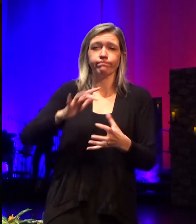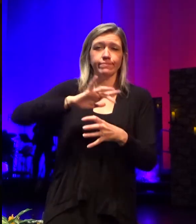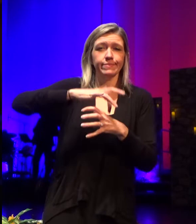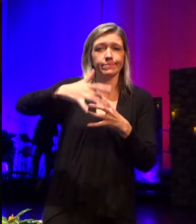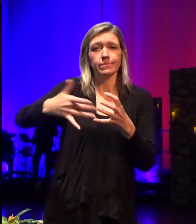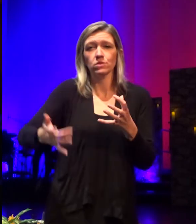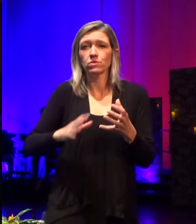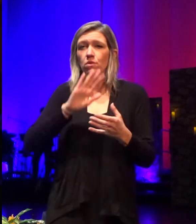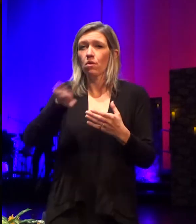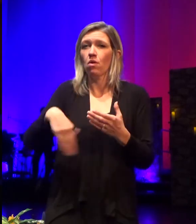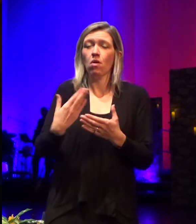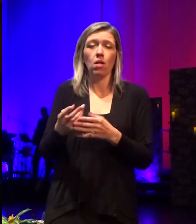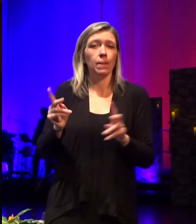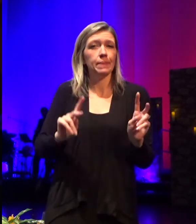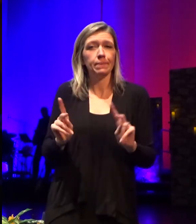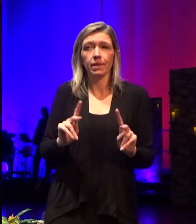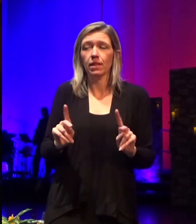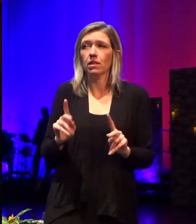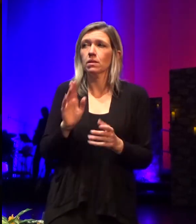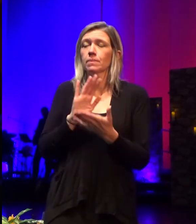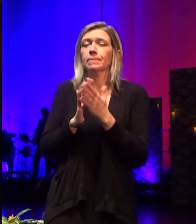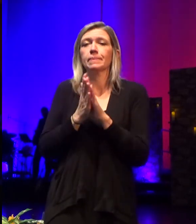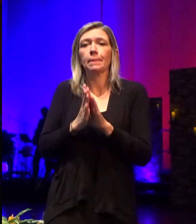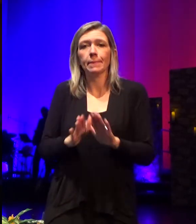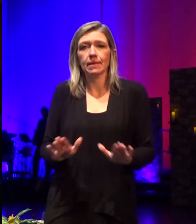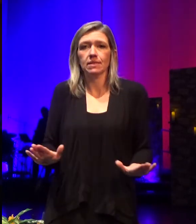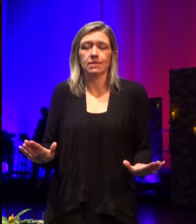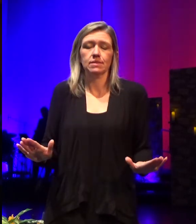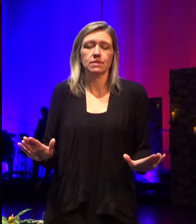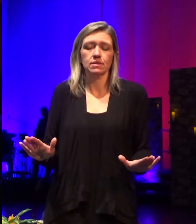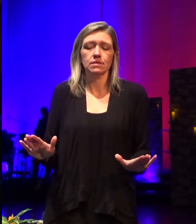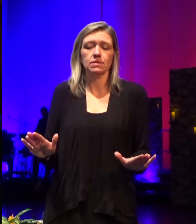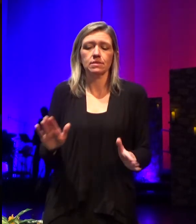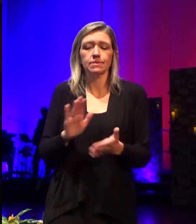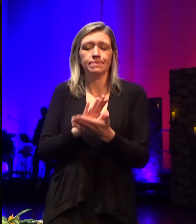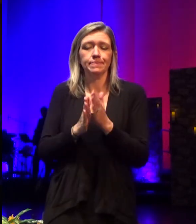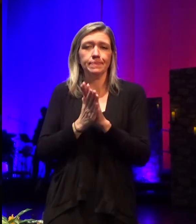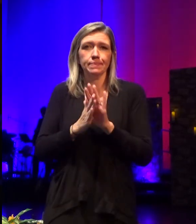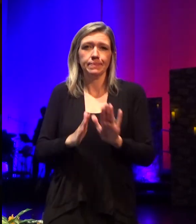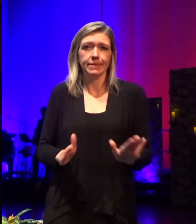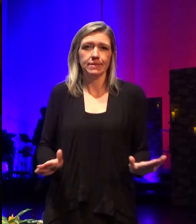peoples. Peace, peace, peace.